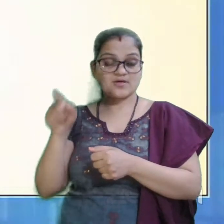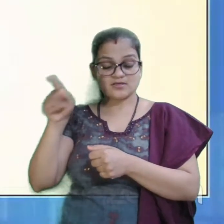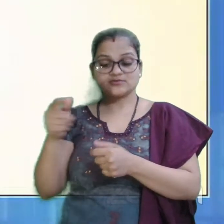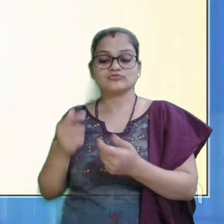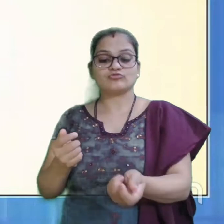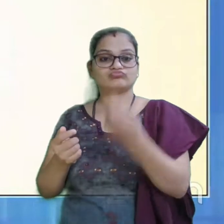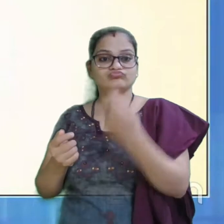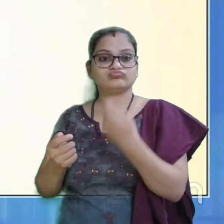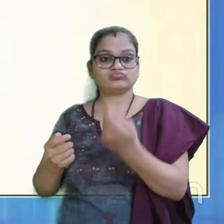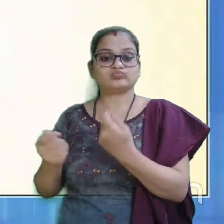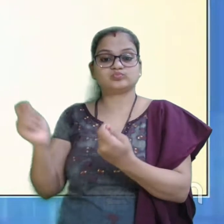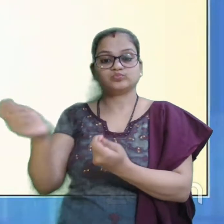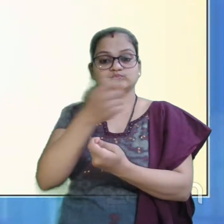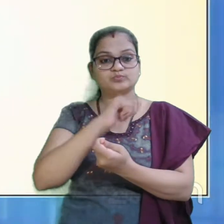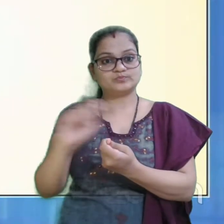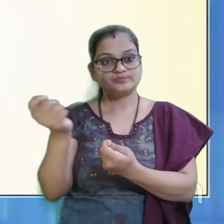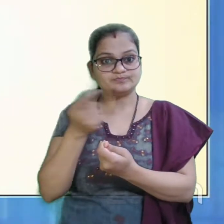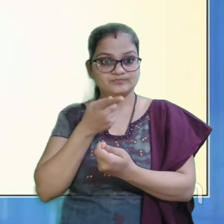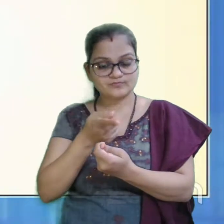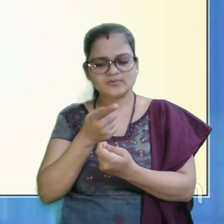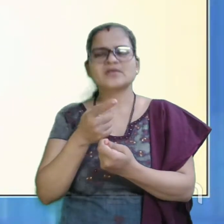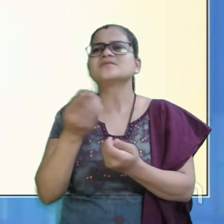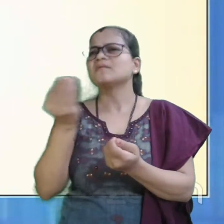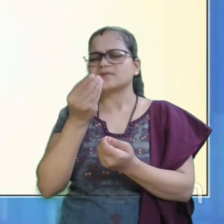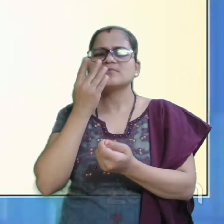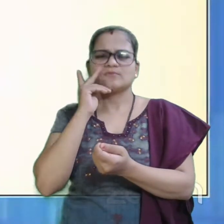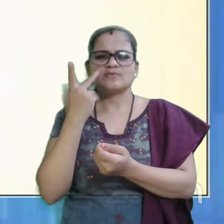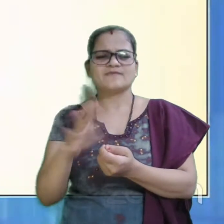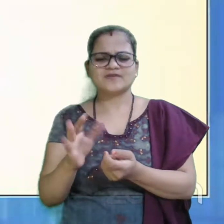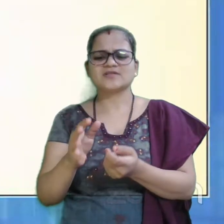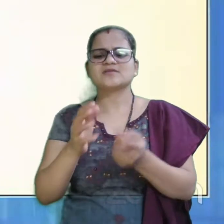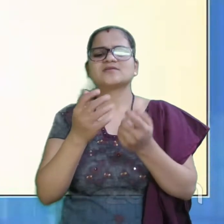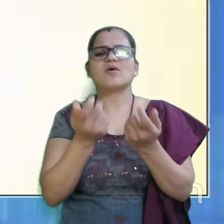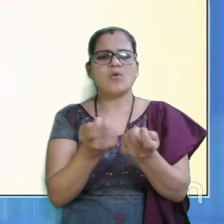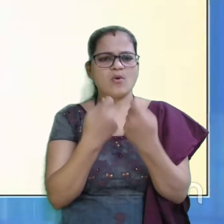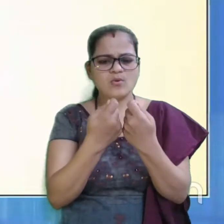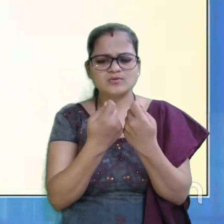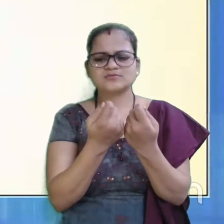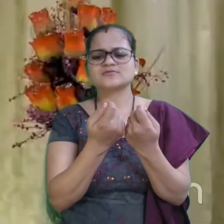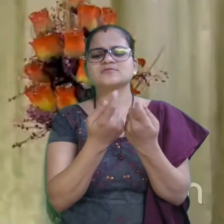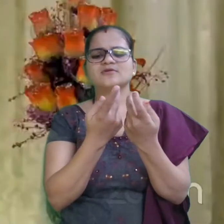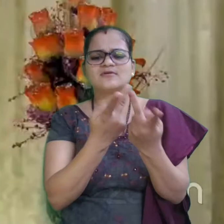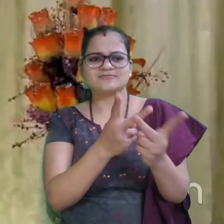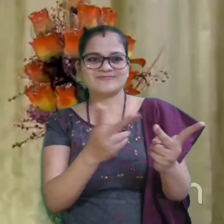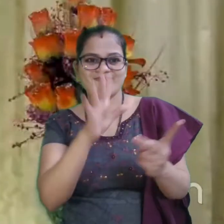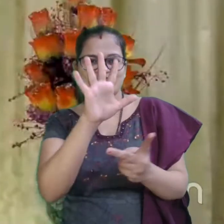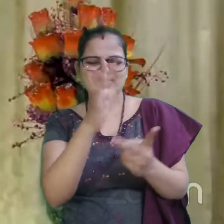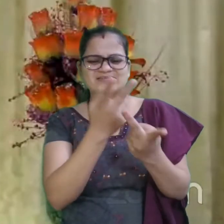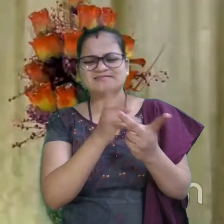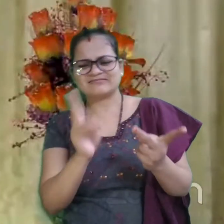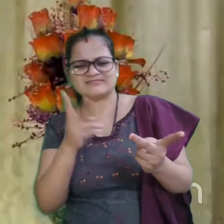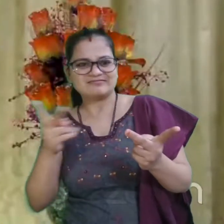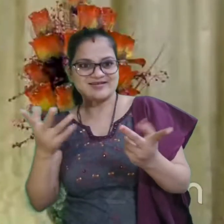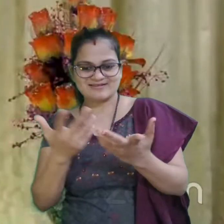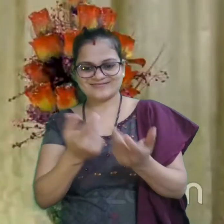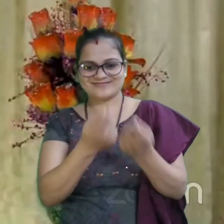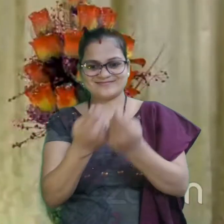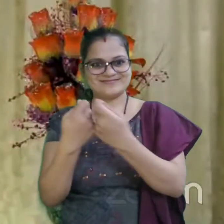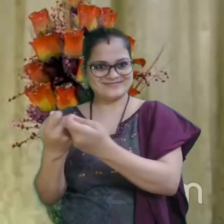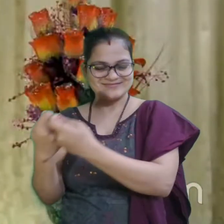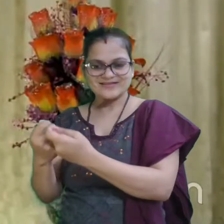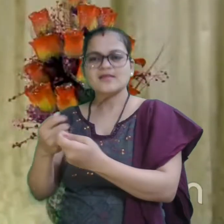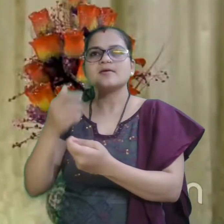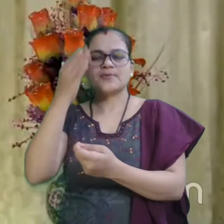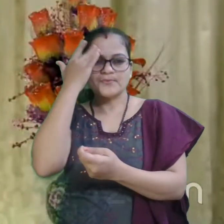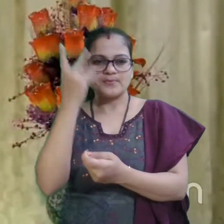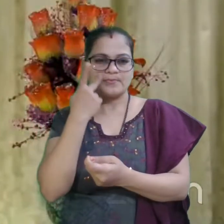this chariot. And the chariot sometimes may have a lot of horses in it. We might have seen a